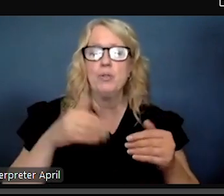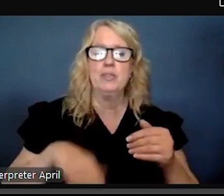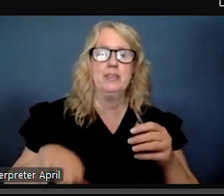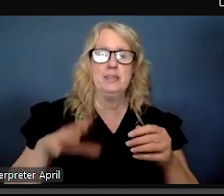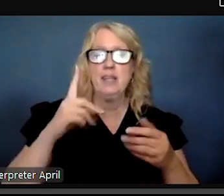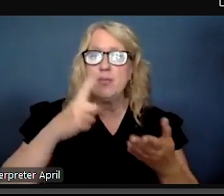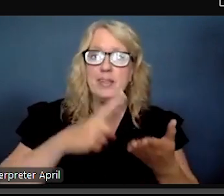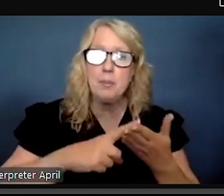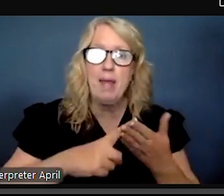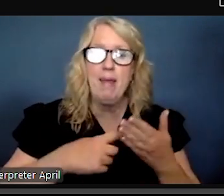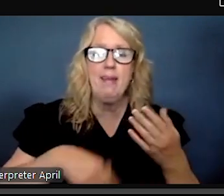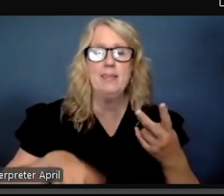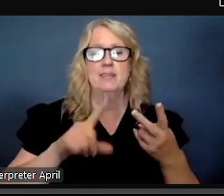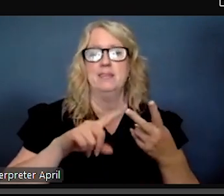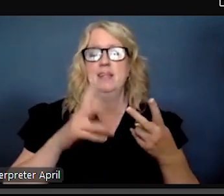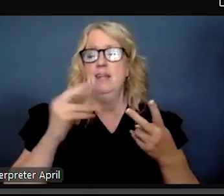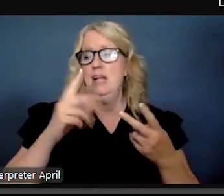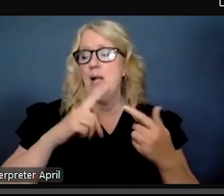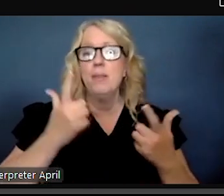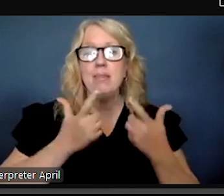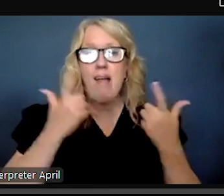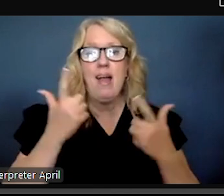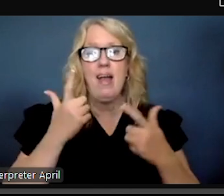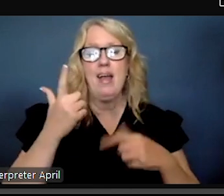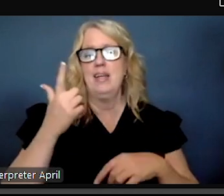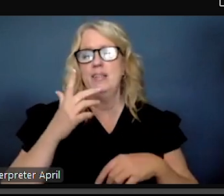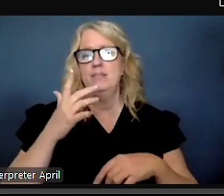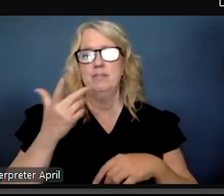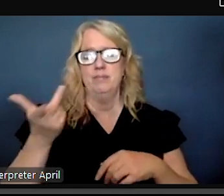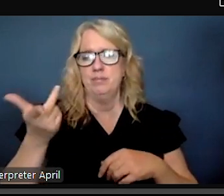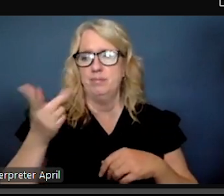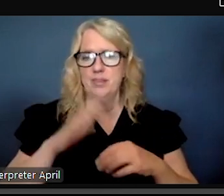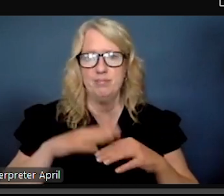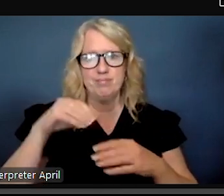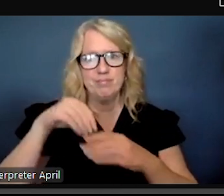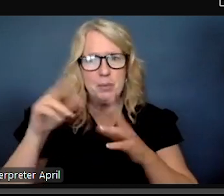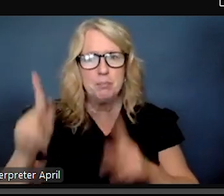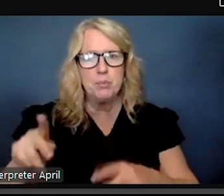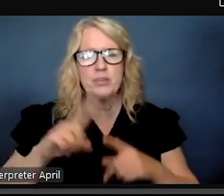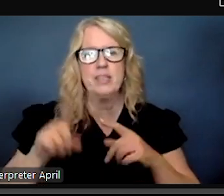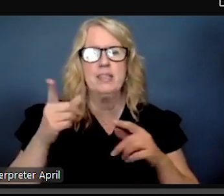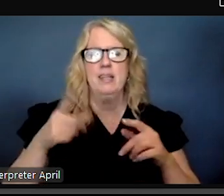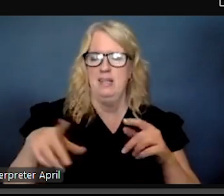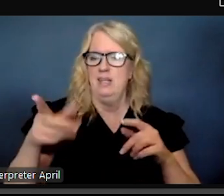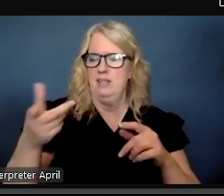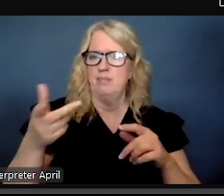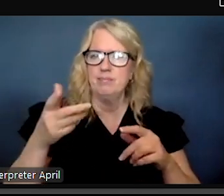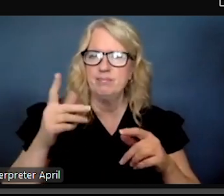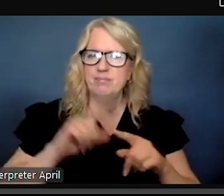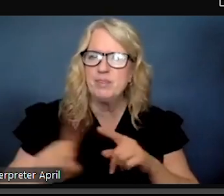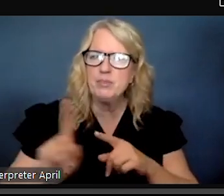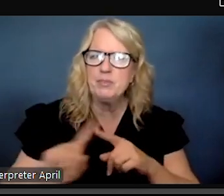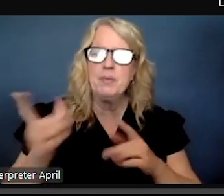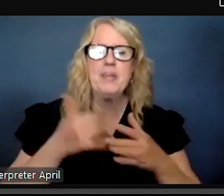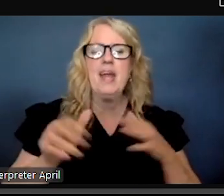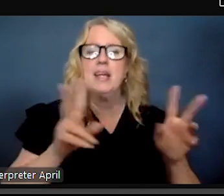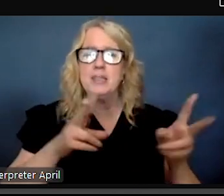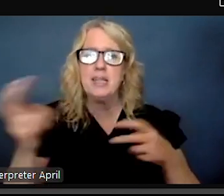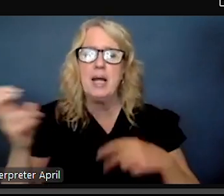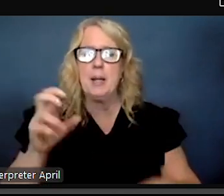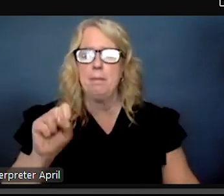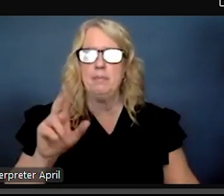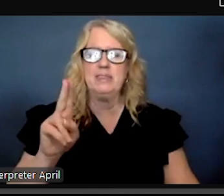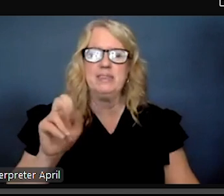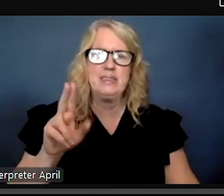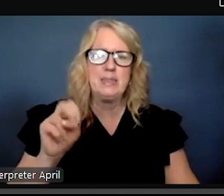debates, the live and on the ground episodes, but also leaning into a few topics like substance